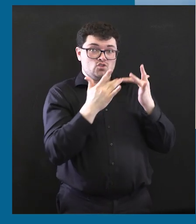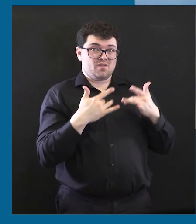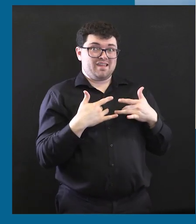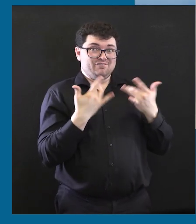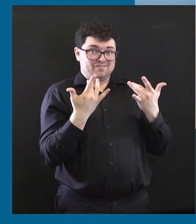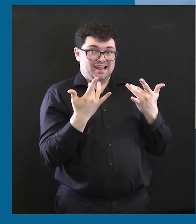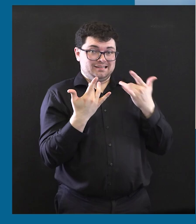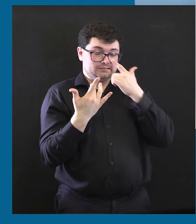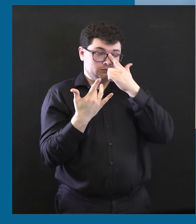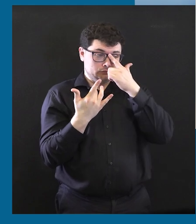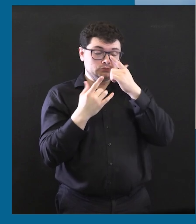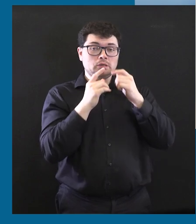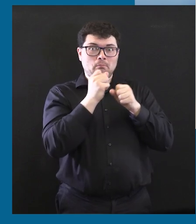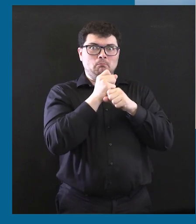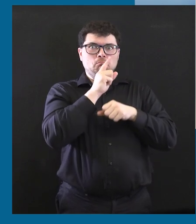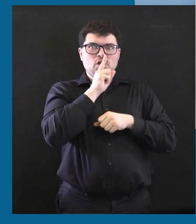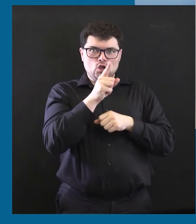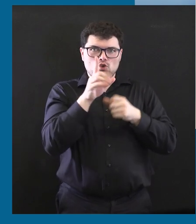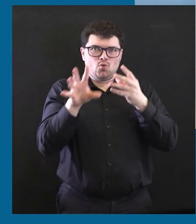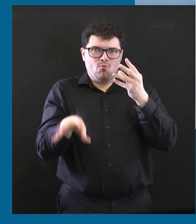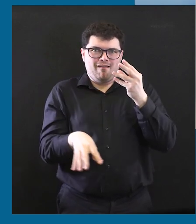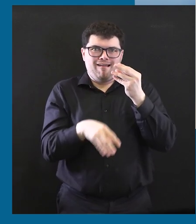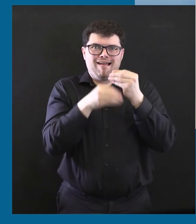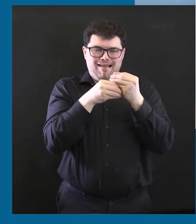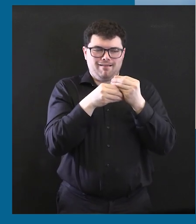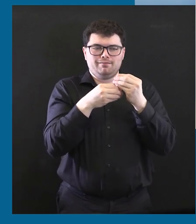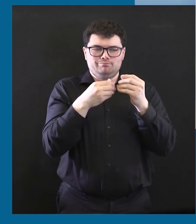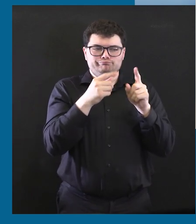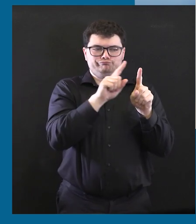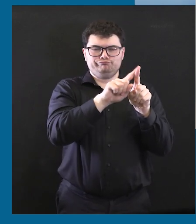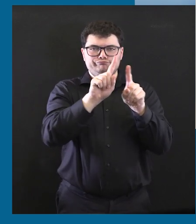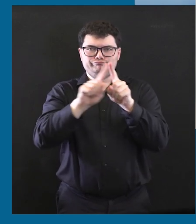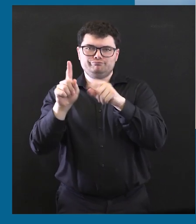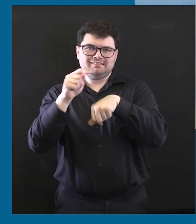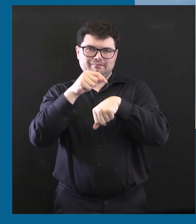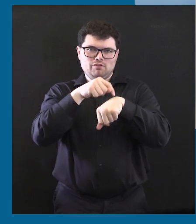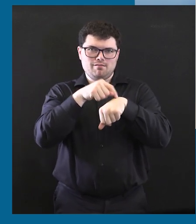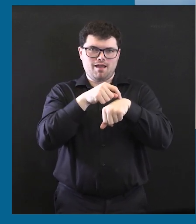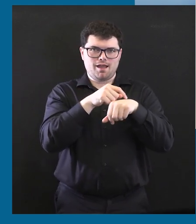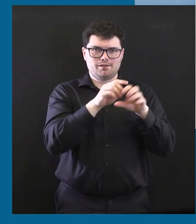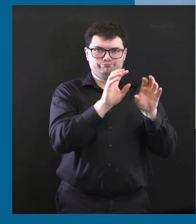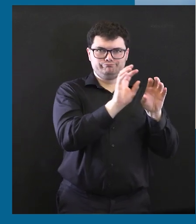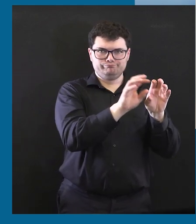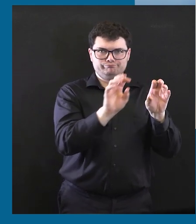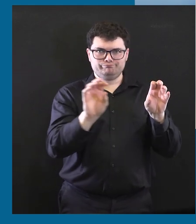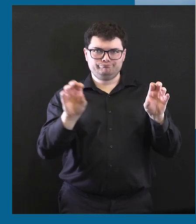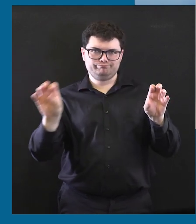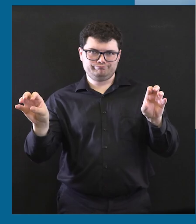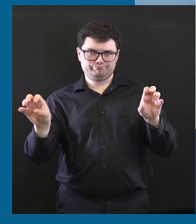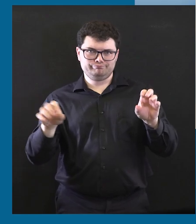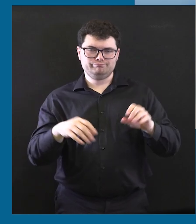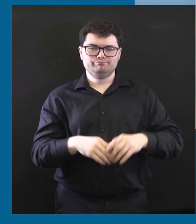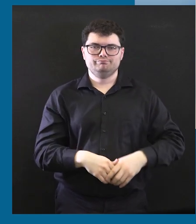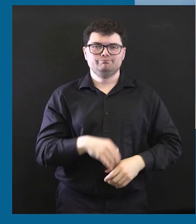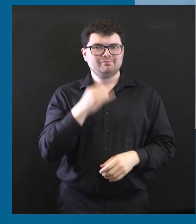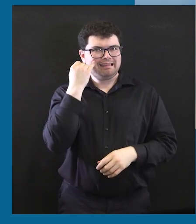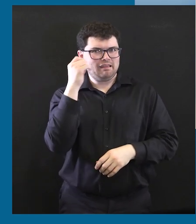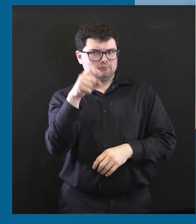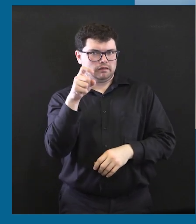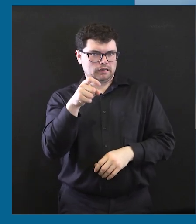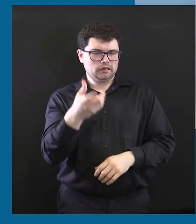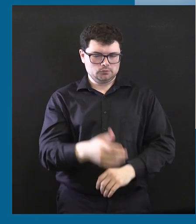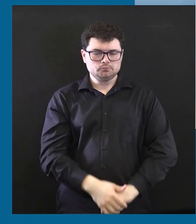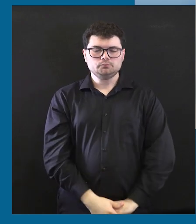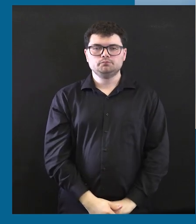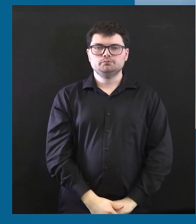If it's a virtual event, make sure that you add all of the different applicable time zones if you